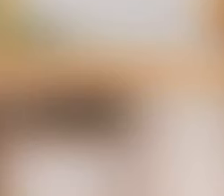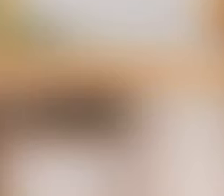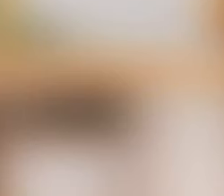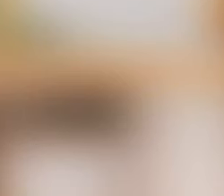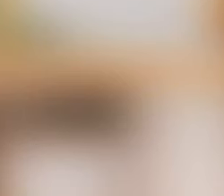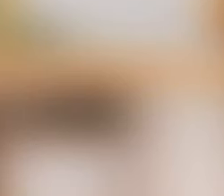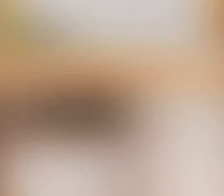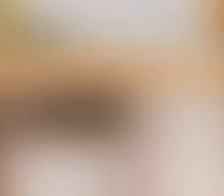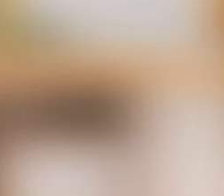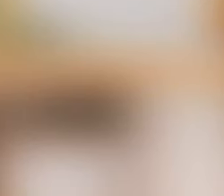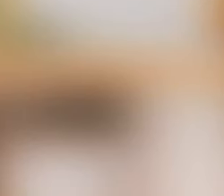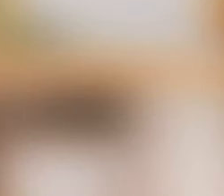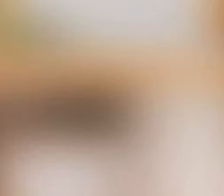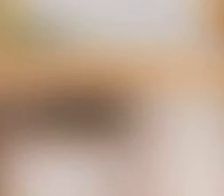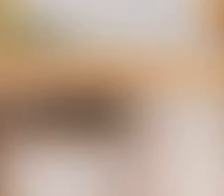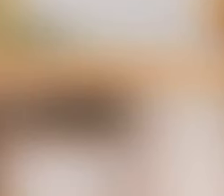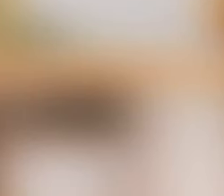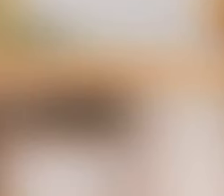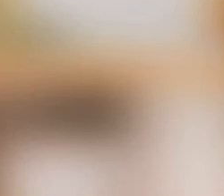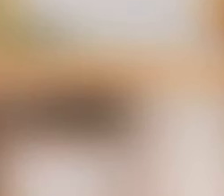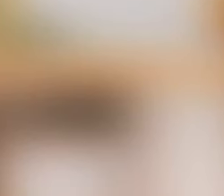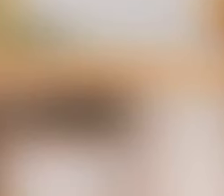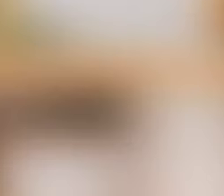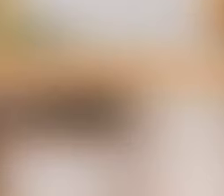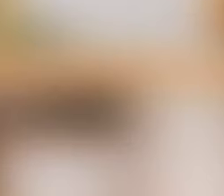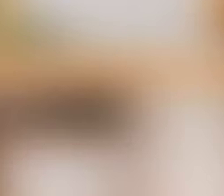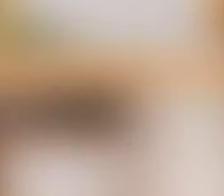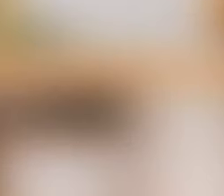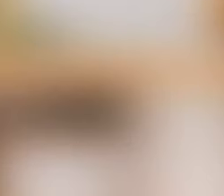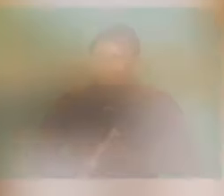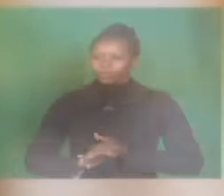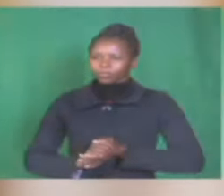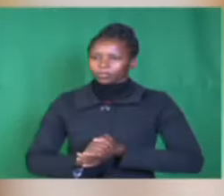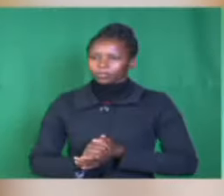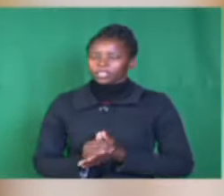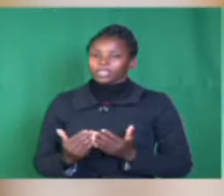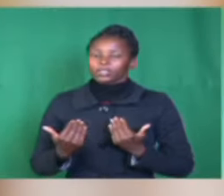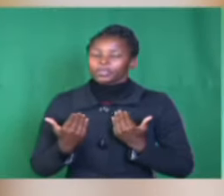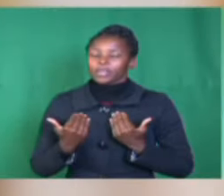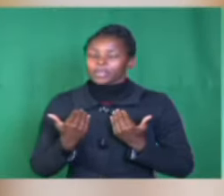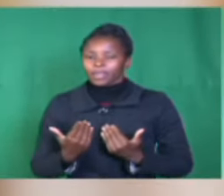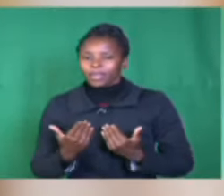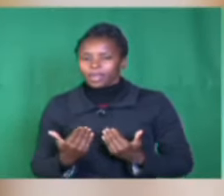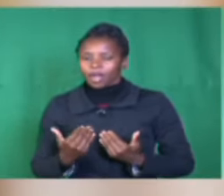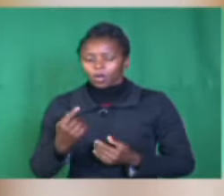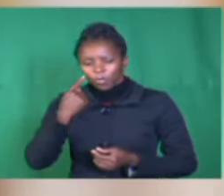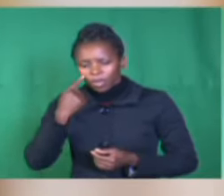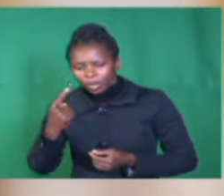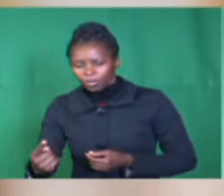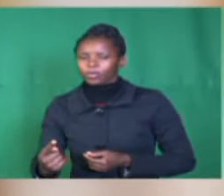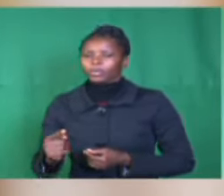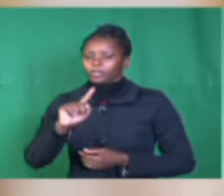Christ, ask questions to trap him. But with this one, it's a bit different. This one is a